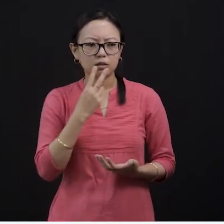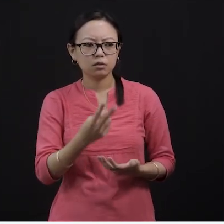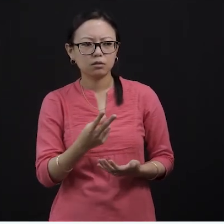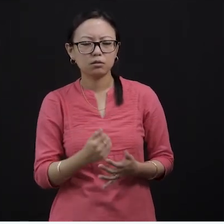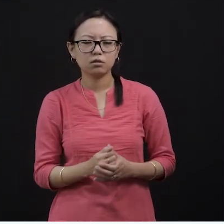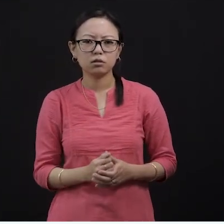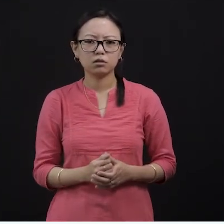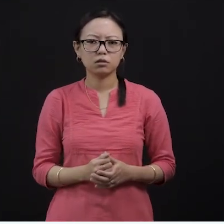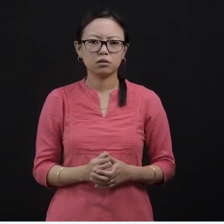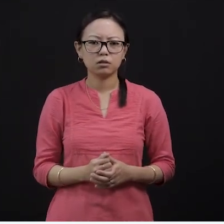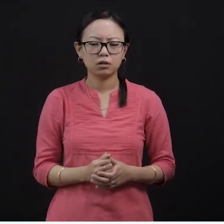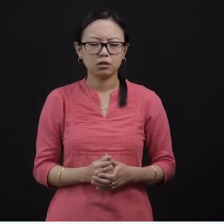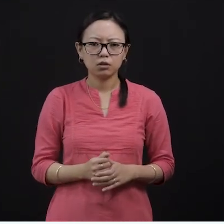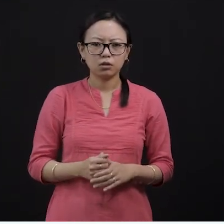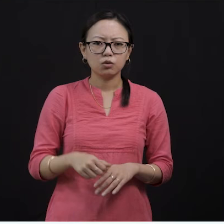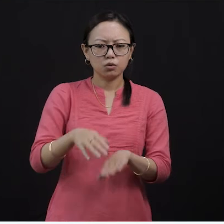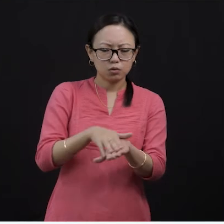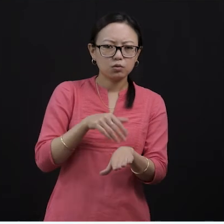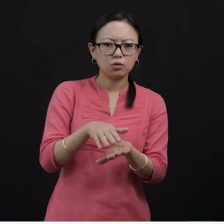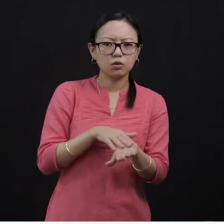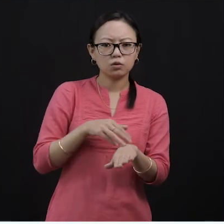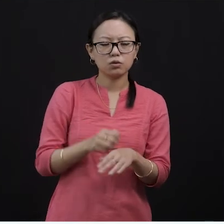this magnet will come to rest, right?